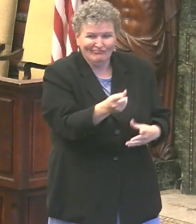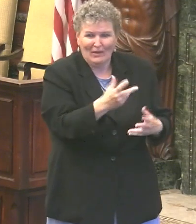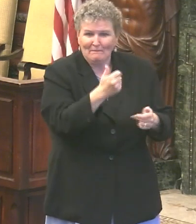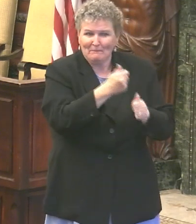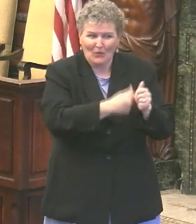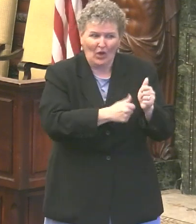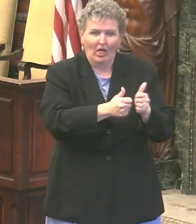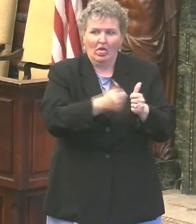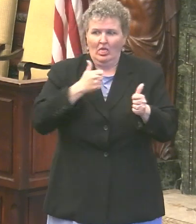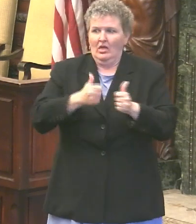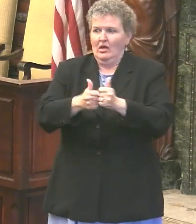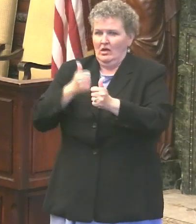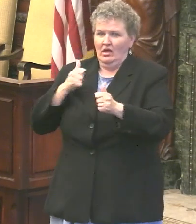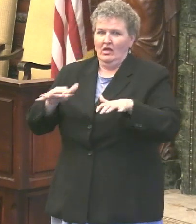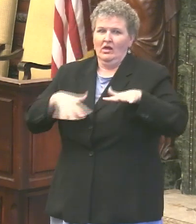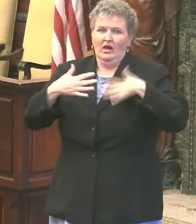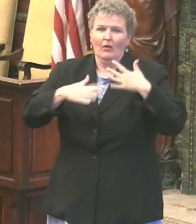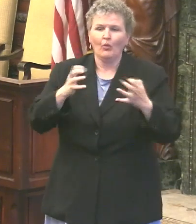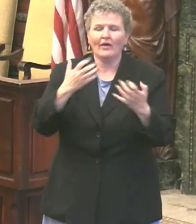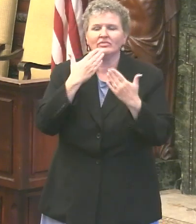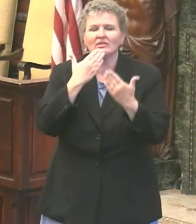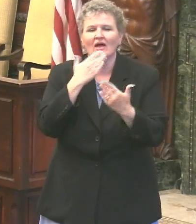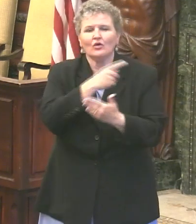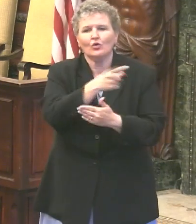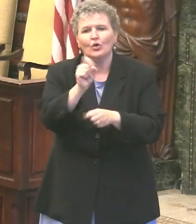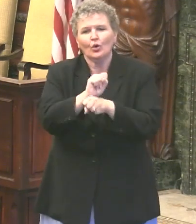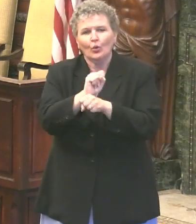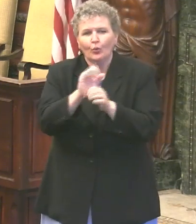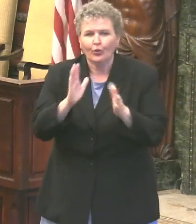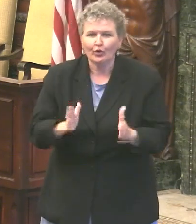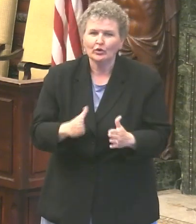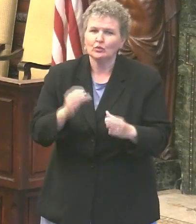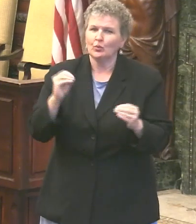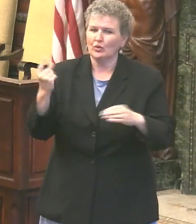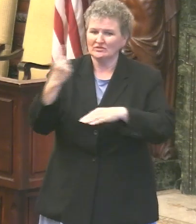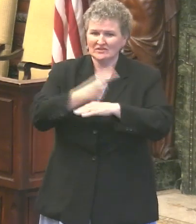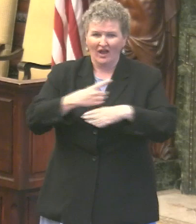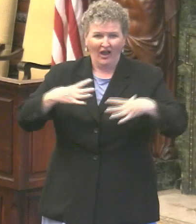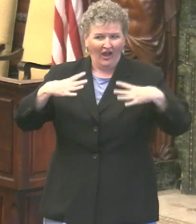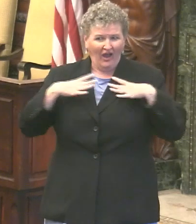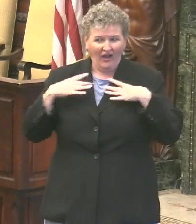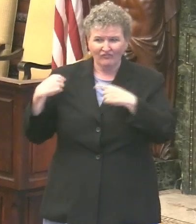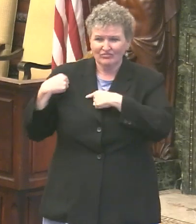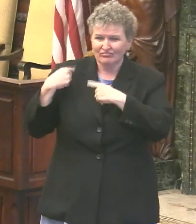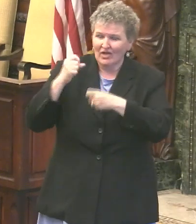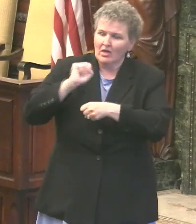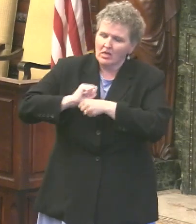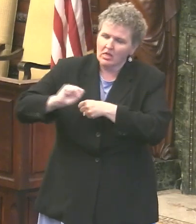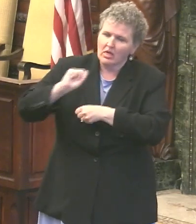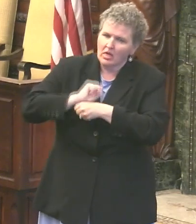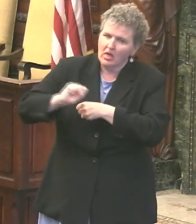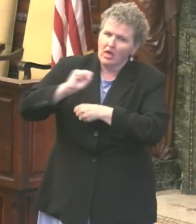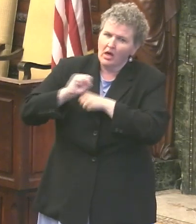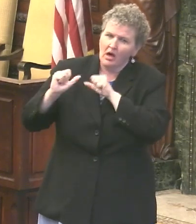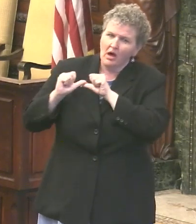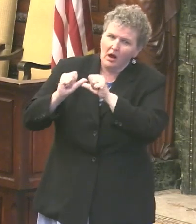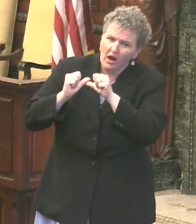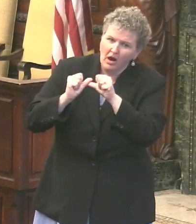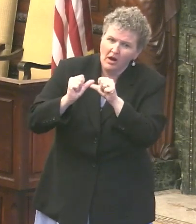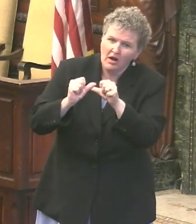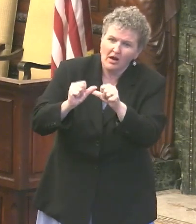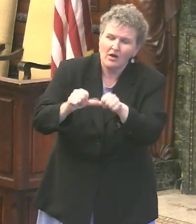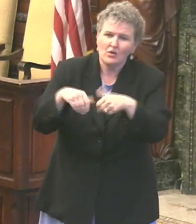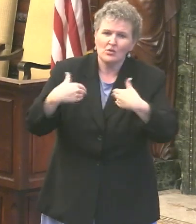sanitation workers that have been pulling long hours with no days off for a long while to get caught up. They are out working in this heat, and it's not an easy